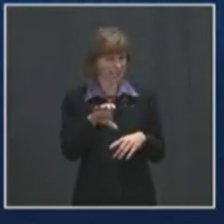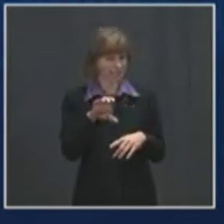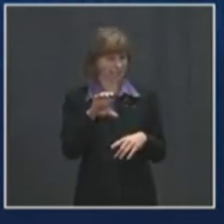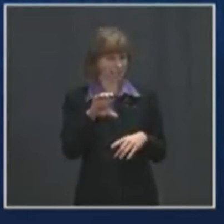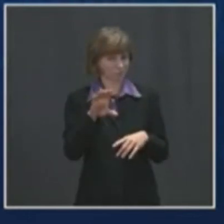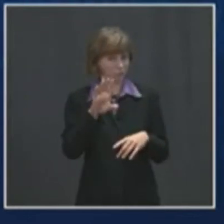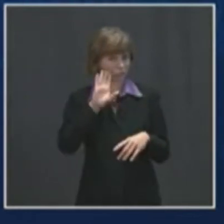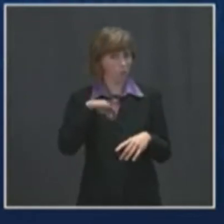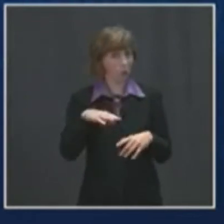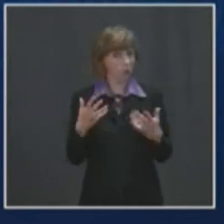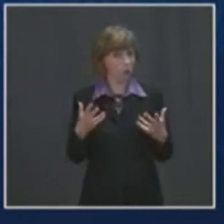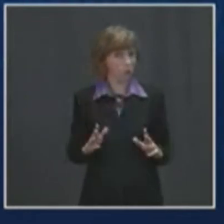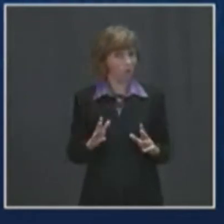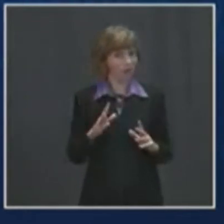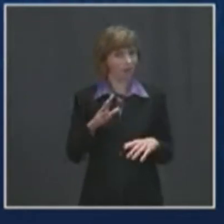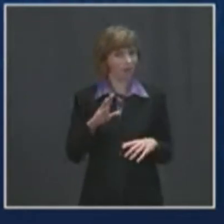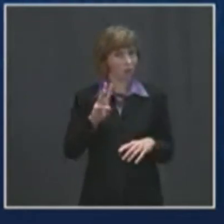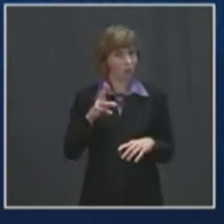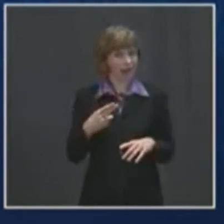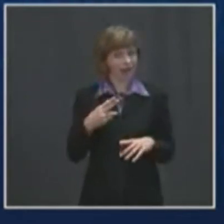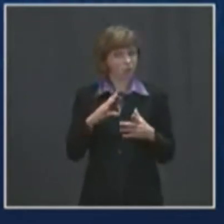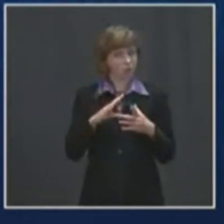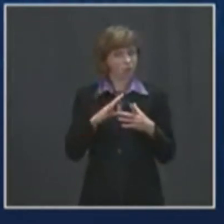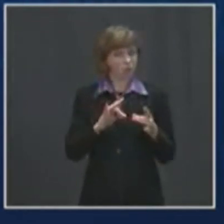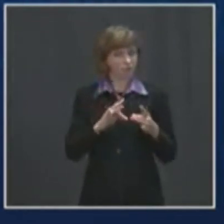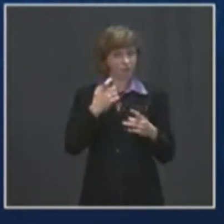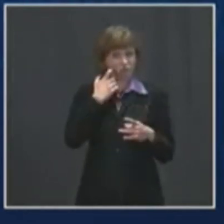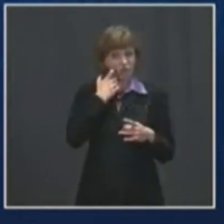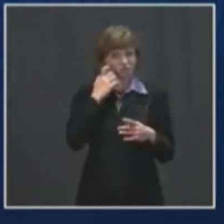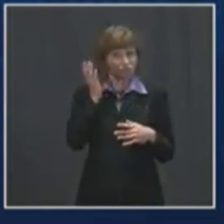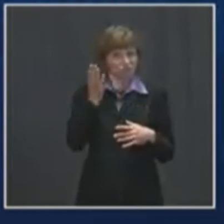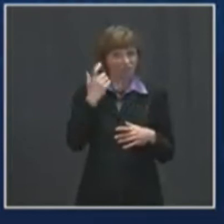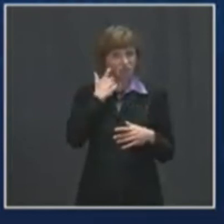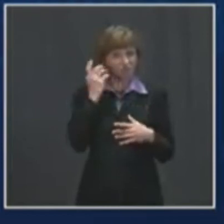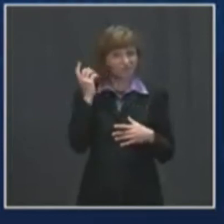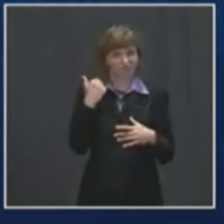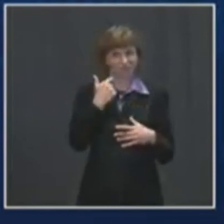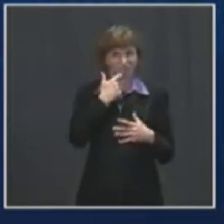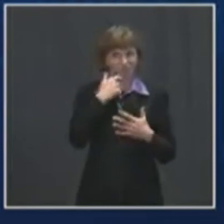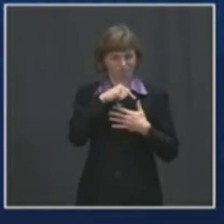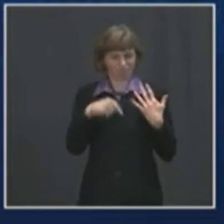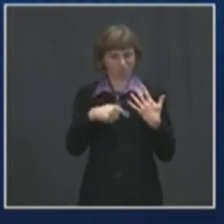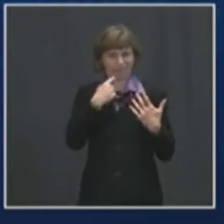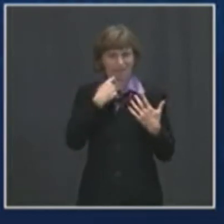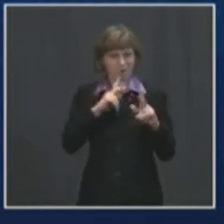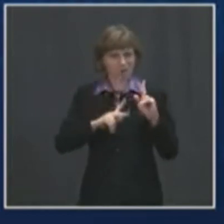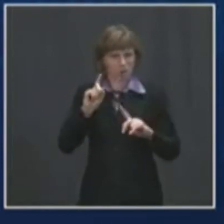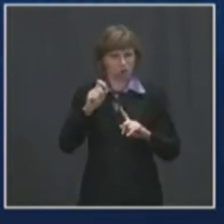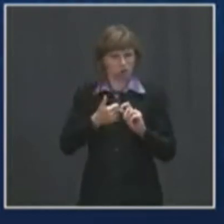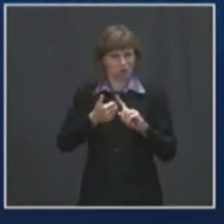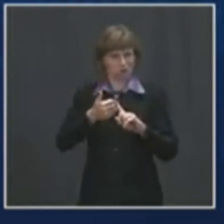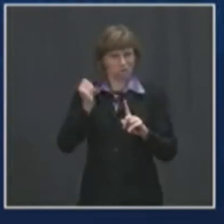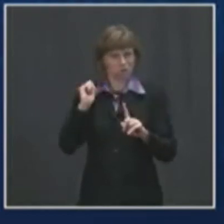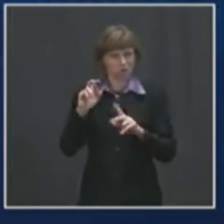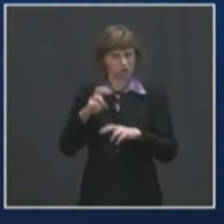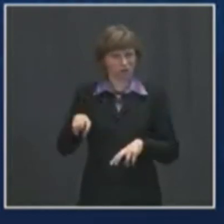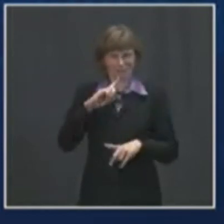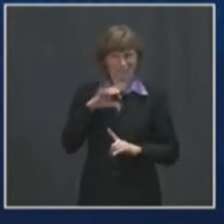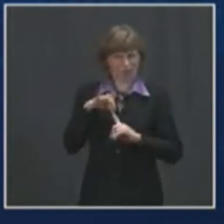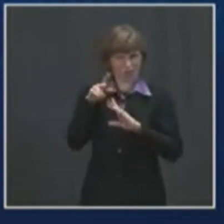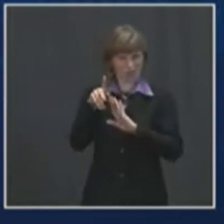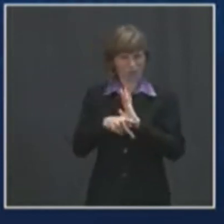know, in the White House briefing just a couple of hours ago, was big X over airplanes. People should avoid travel. Is there an exception to that policy?